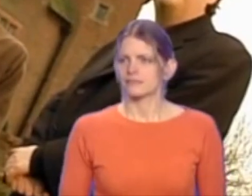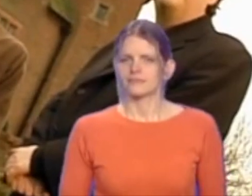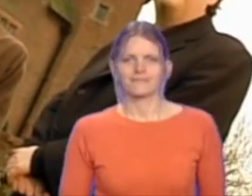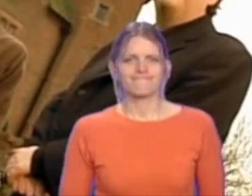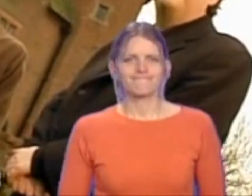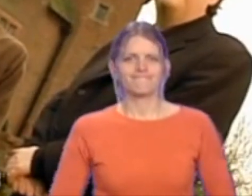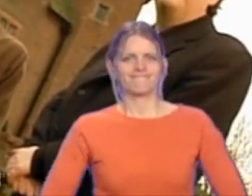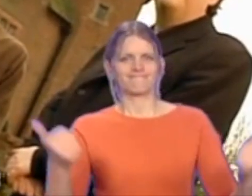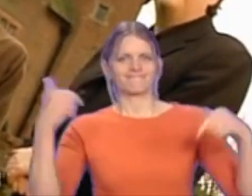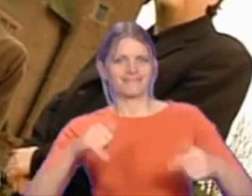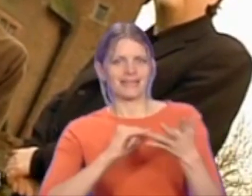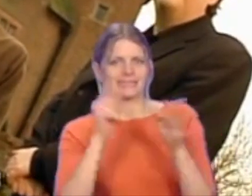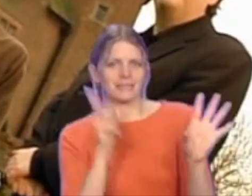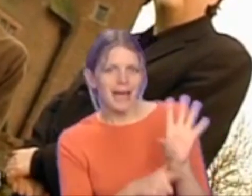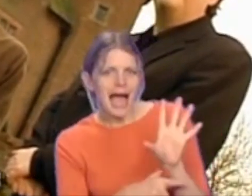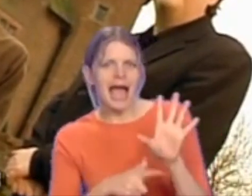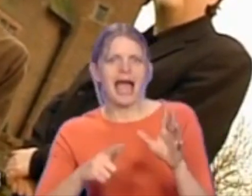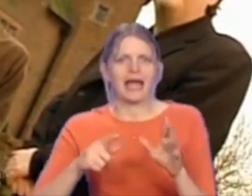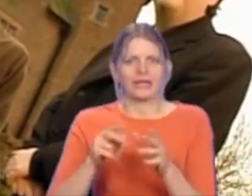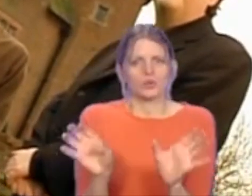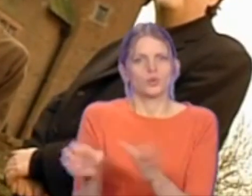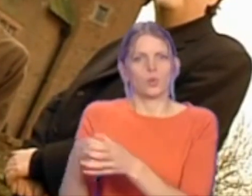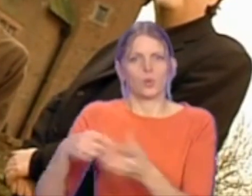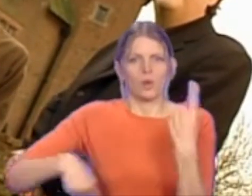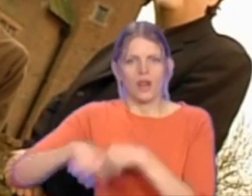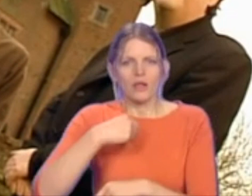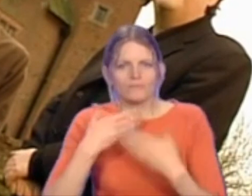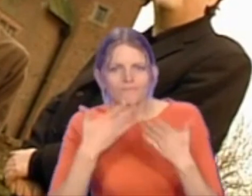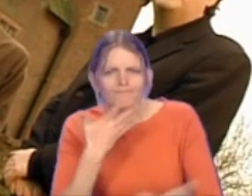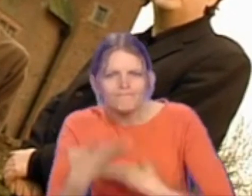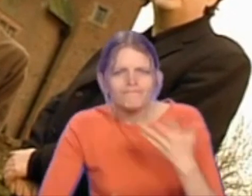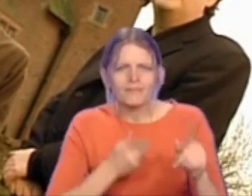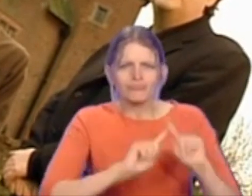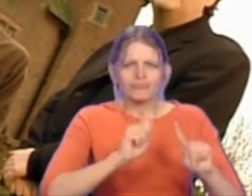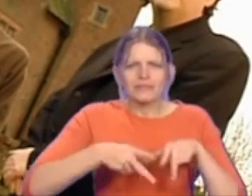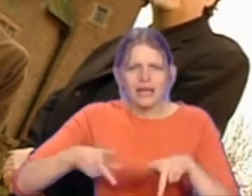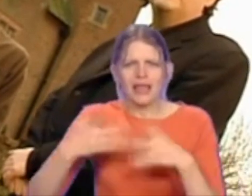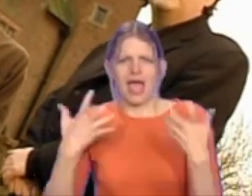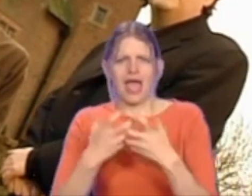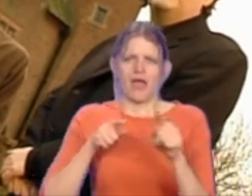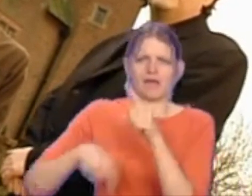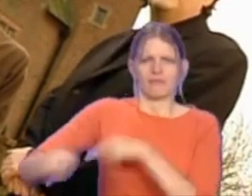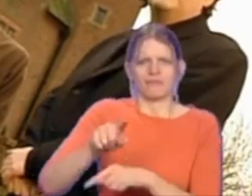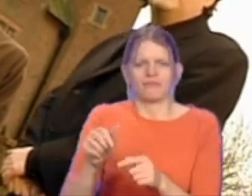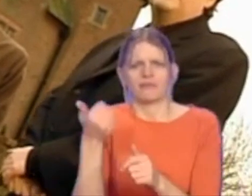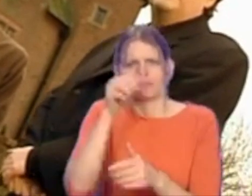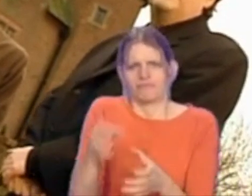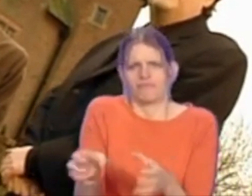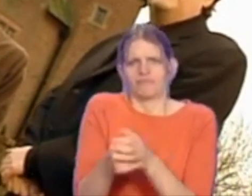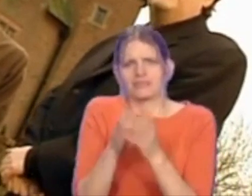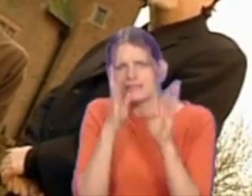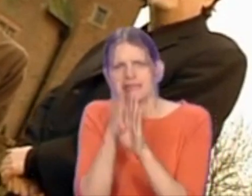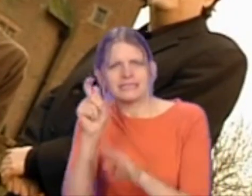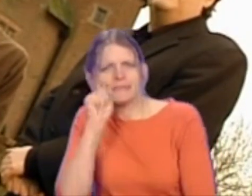Welcome to Spy School, the show that lifts the lid on the techniques of the world's most secret intelligence agencies. Yes, from losing a tail to recruiting a double agent,